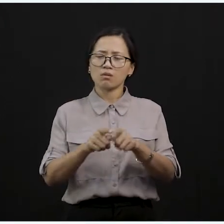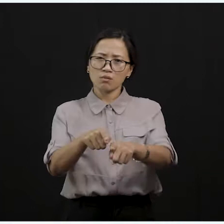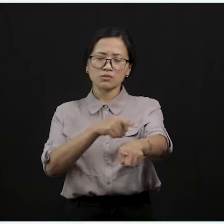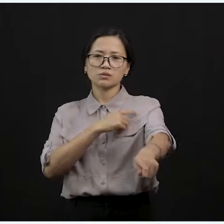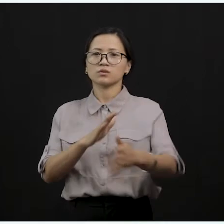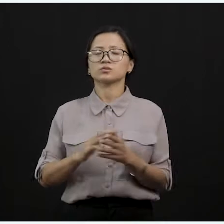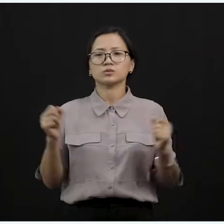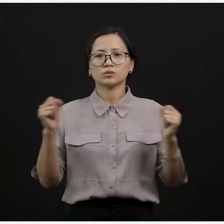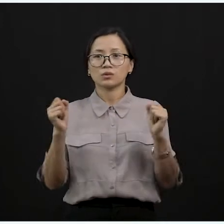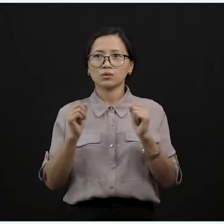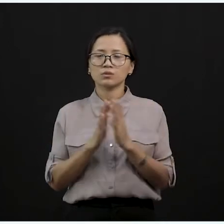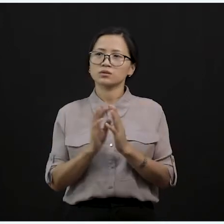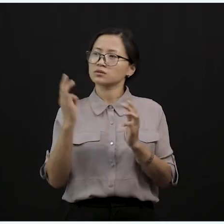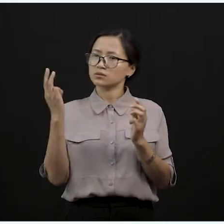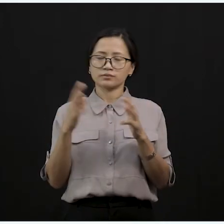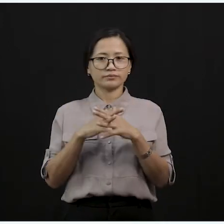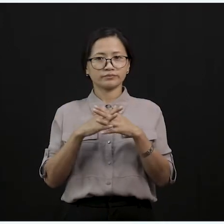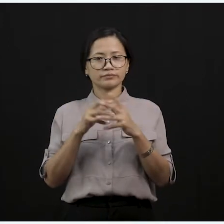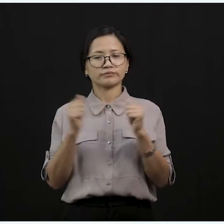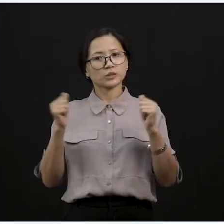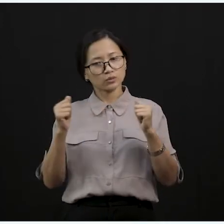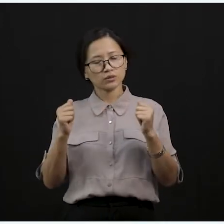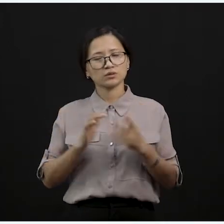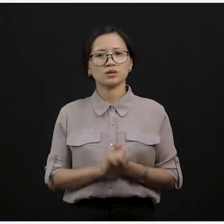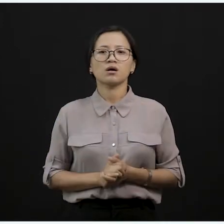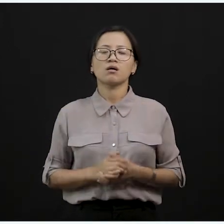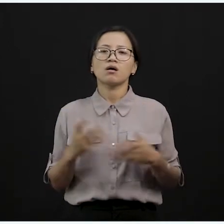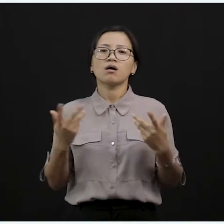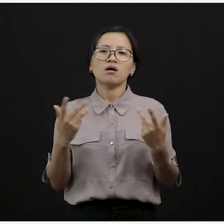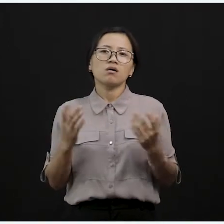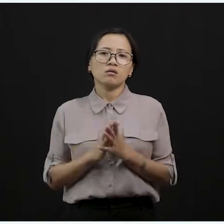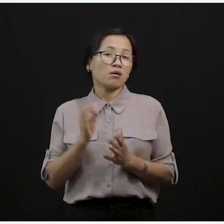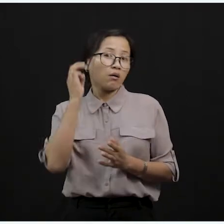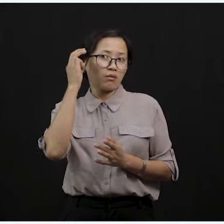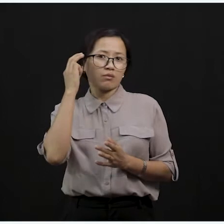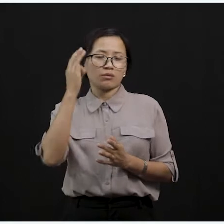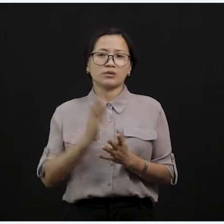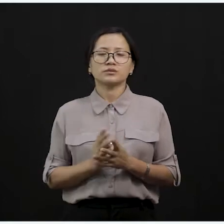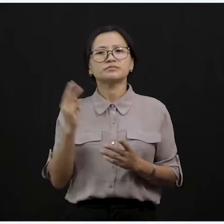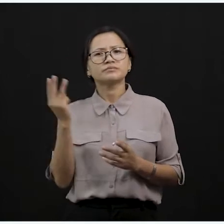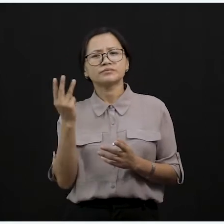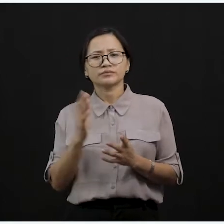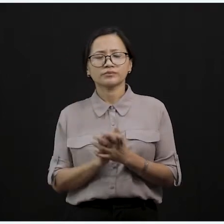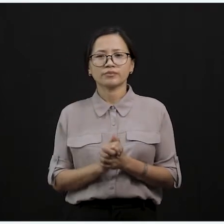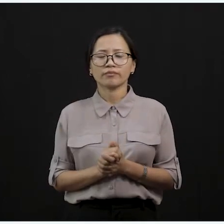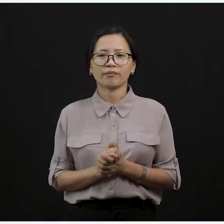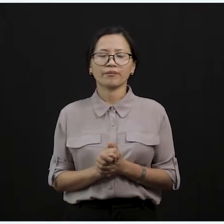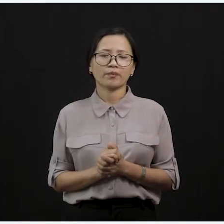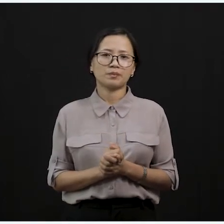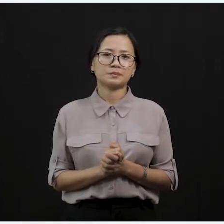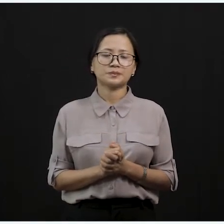winter. Okay? So see how wise these ants are.